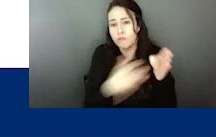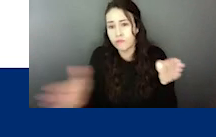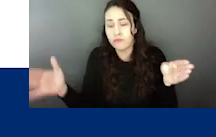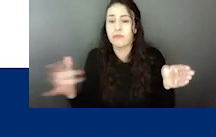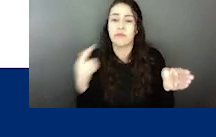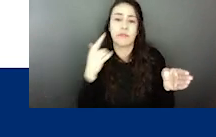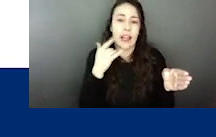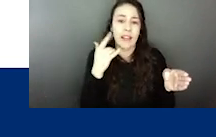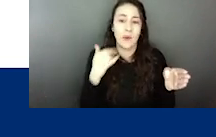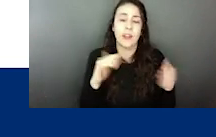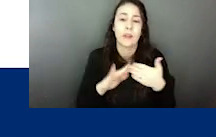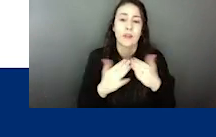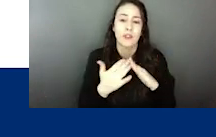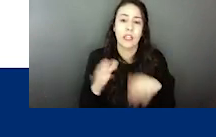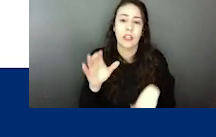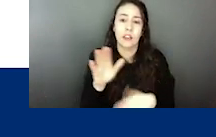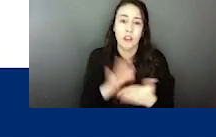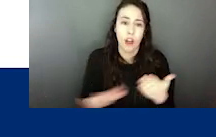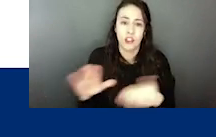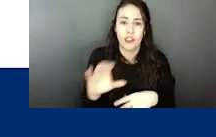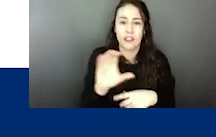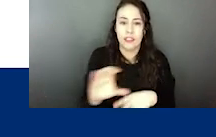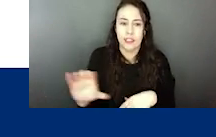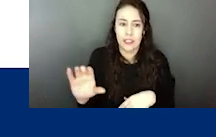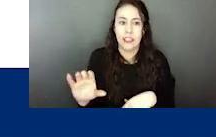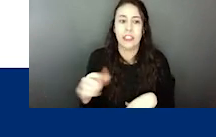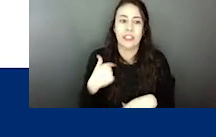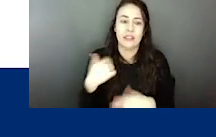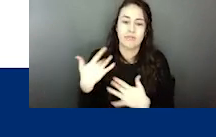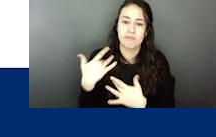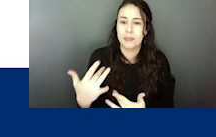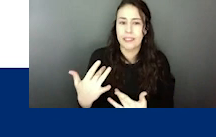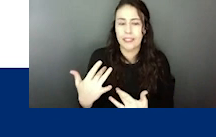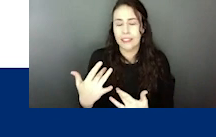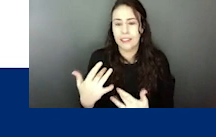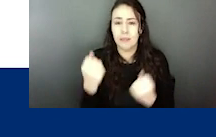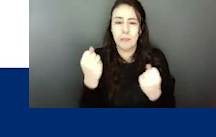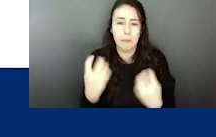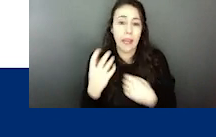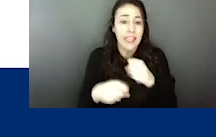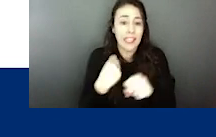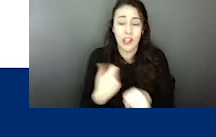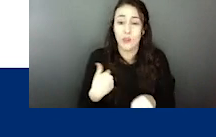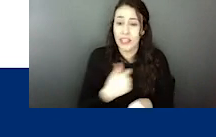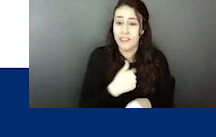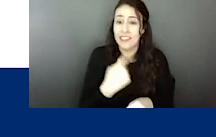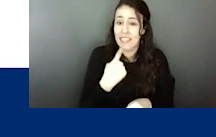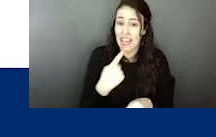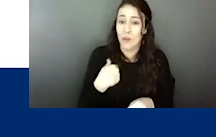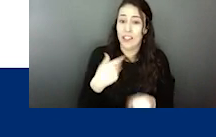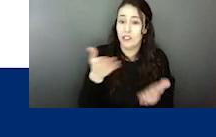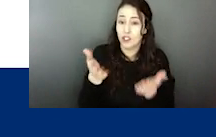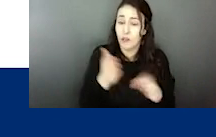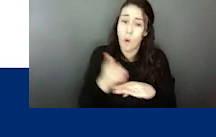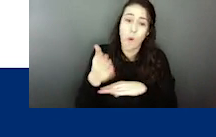Community Colleges. We have always typically had the distinction for many years of saying that we served over 2 million students.